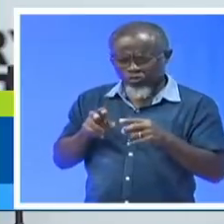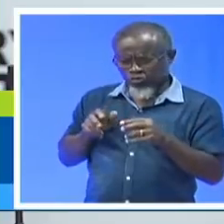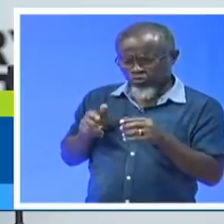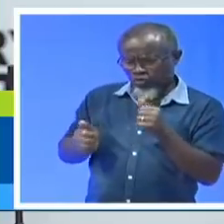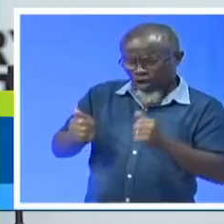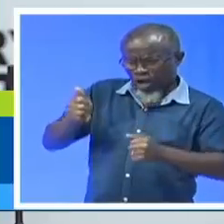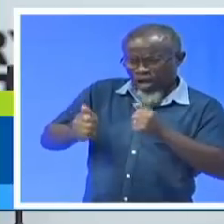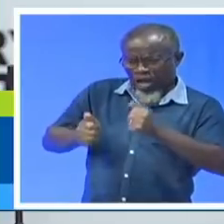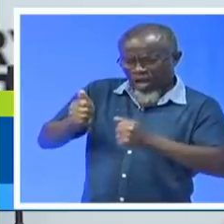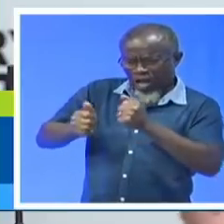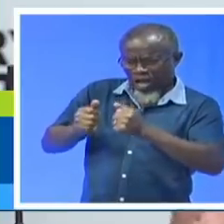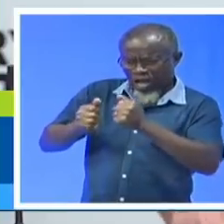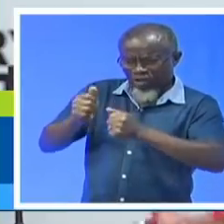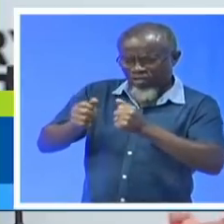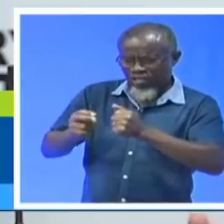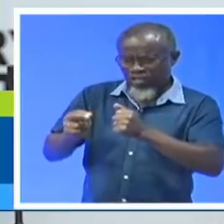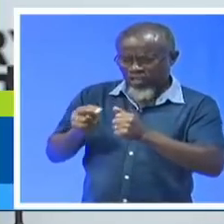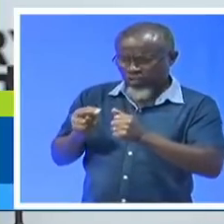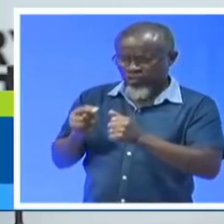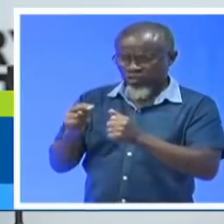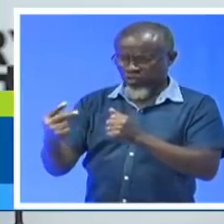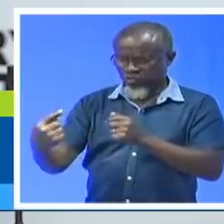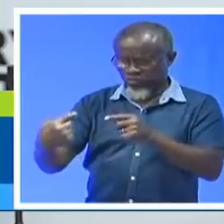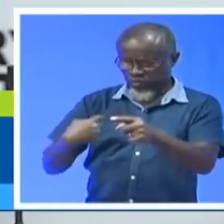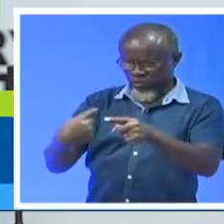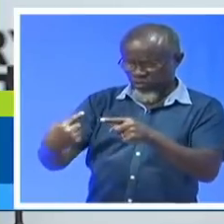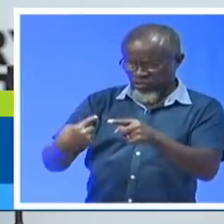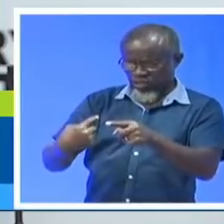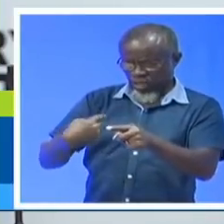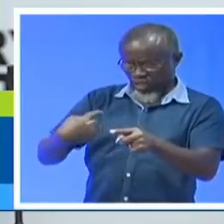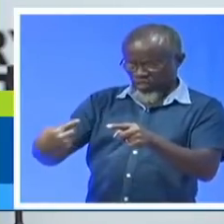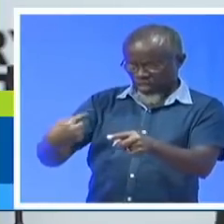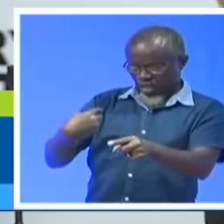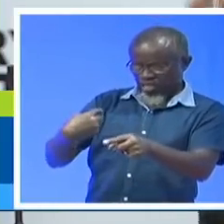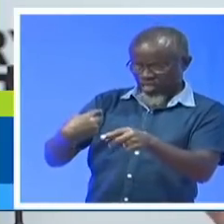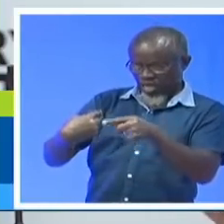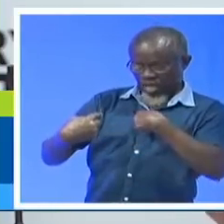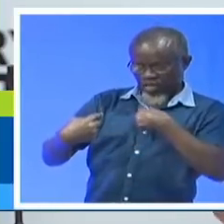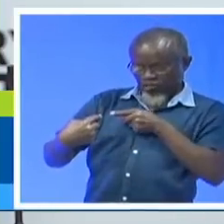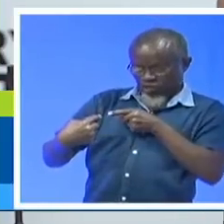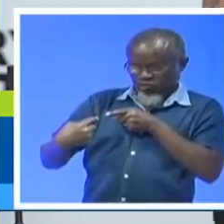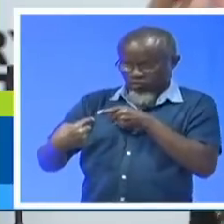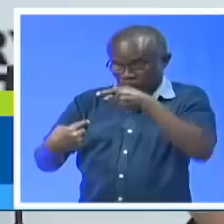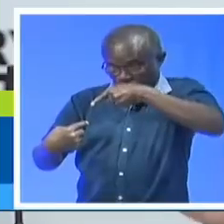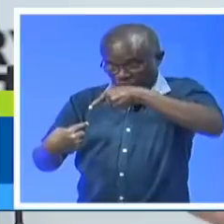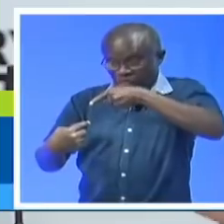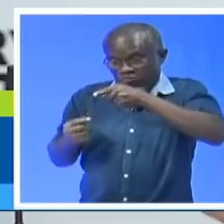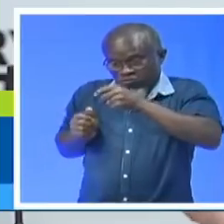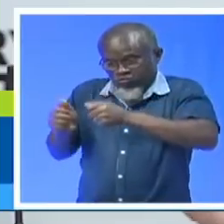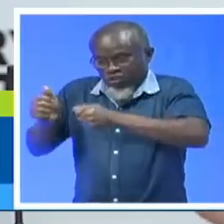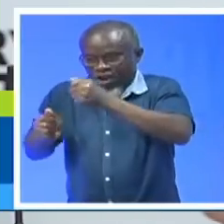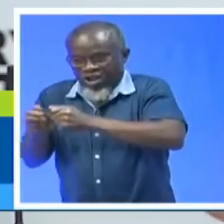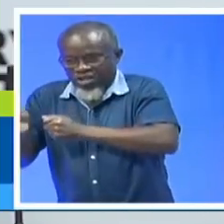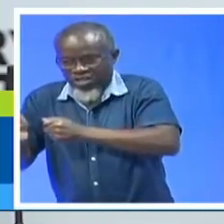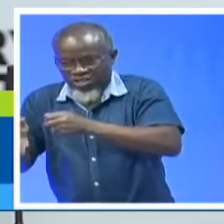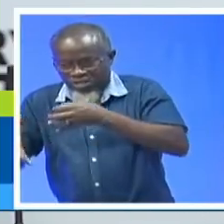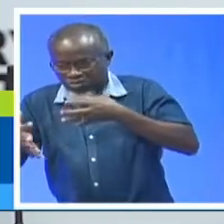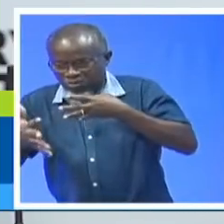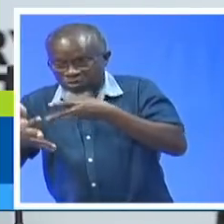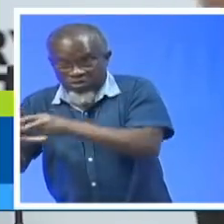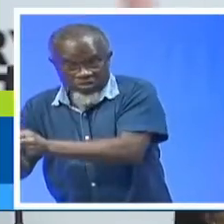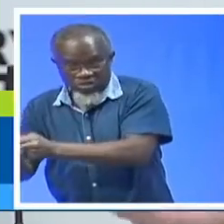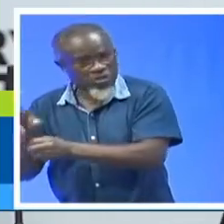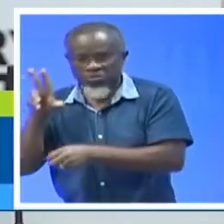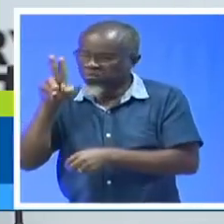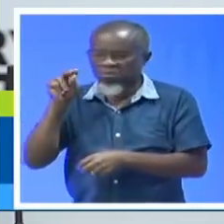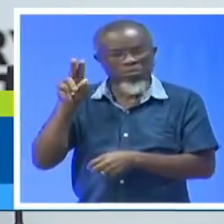people. I simply don't have that choice, because I have a duty of care to my fellow citizens that they should